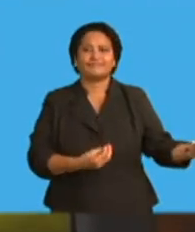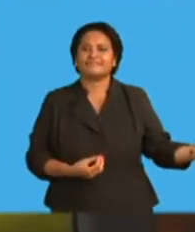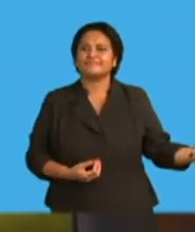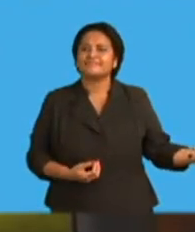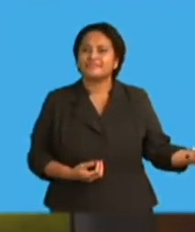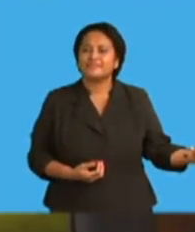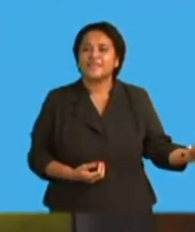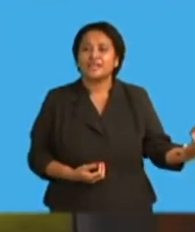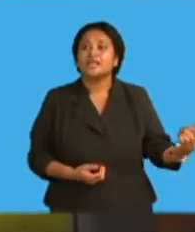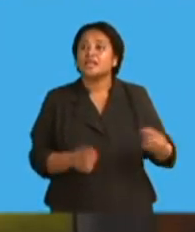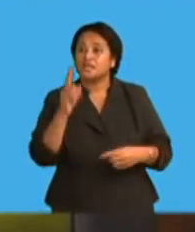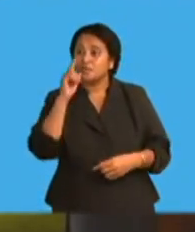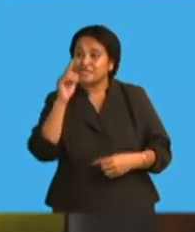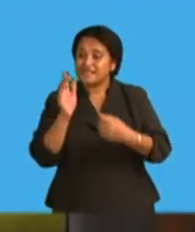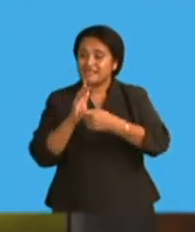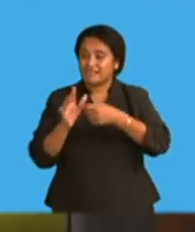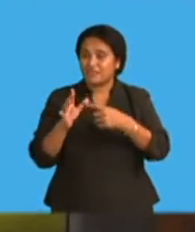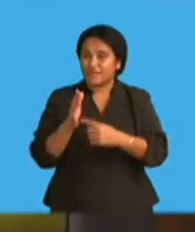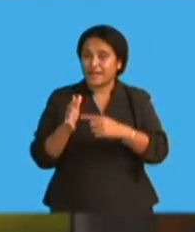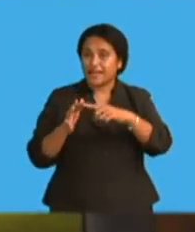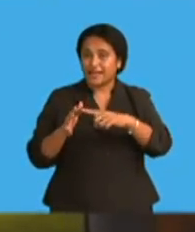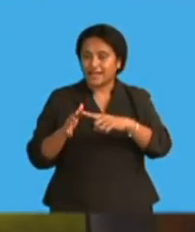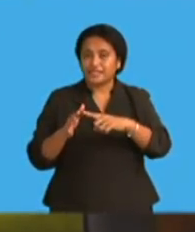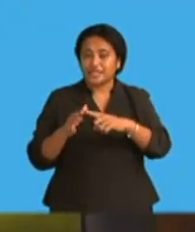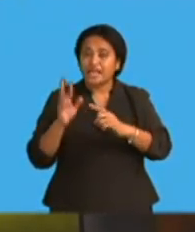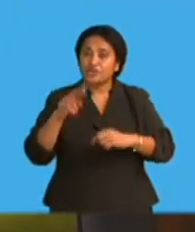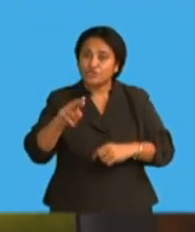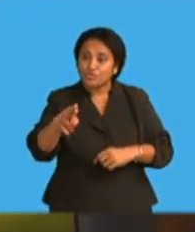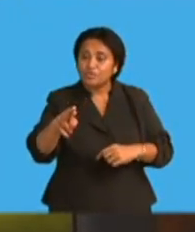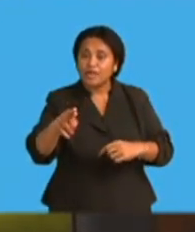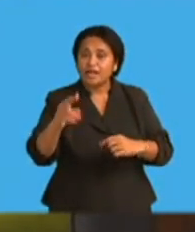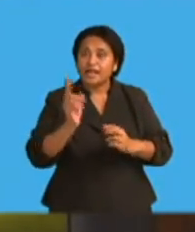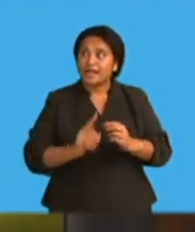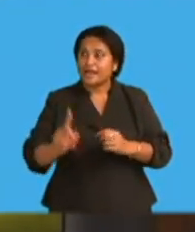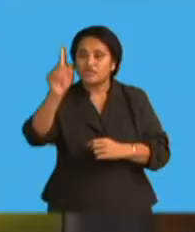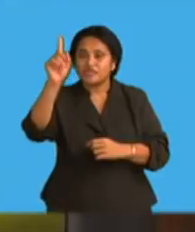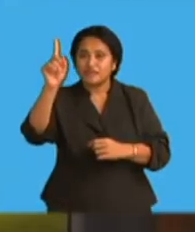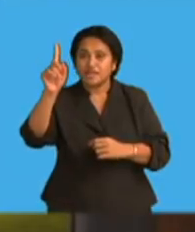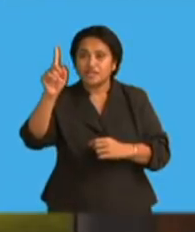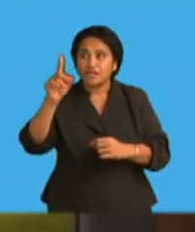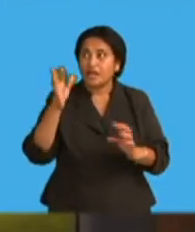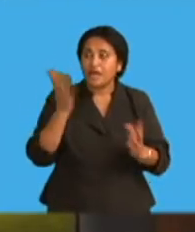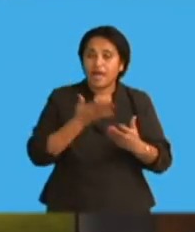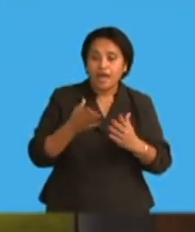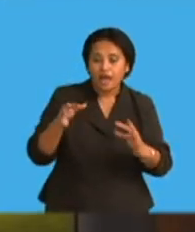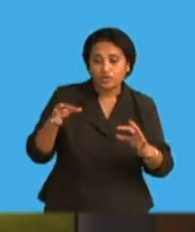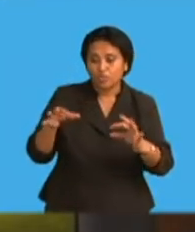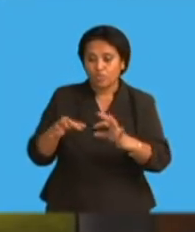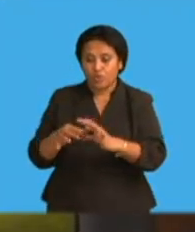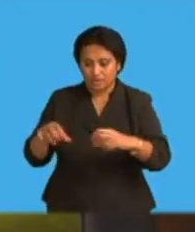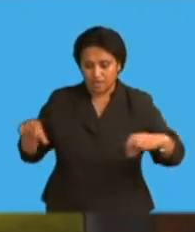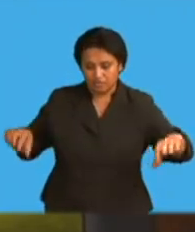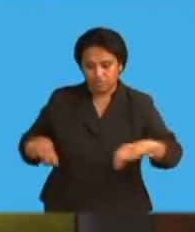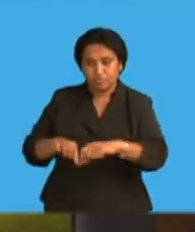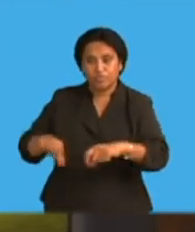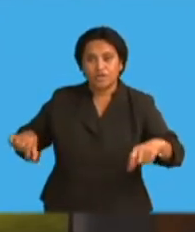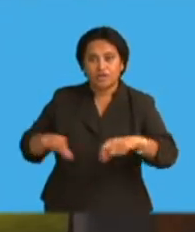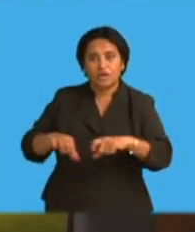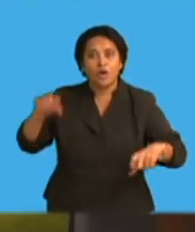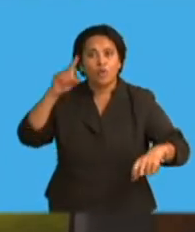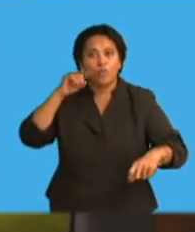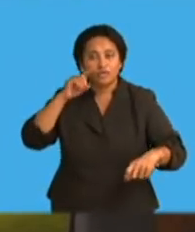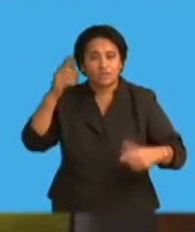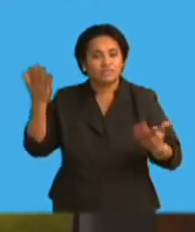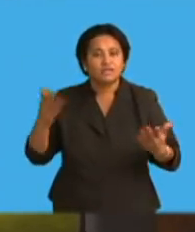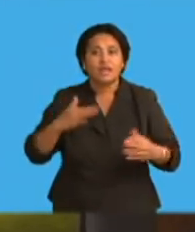if you look at the rate of rural electrification, if you look at the rate of connections to water reticulated systems, it's been the highest it's ever